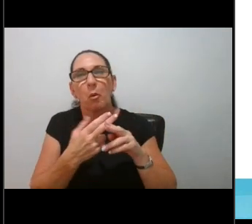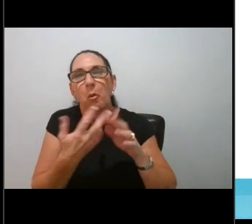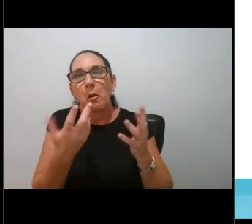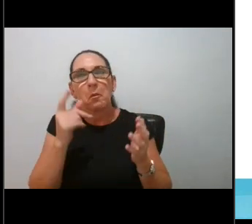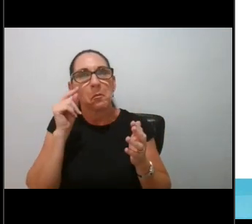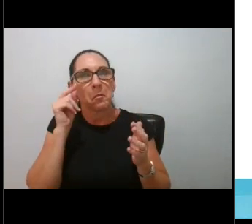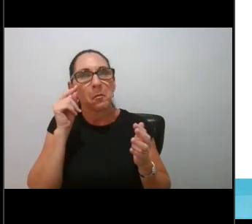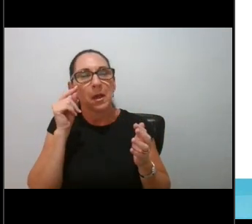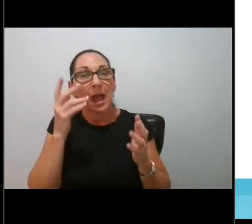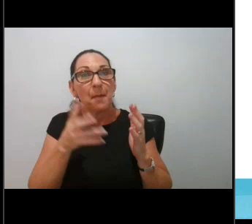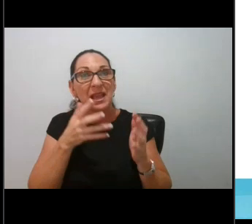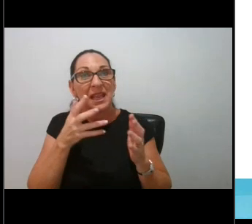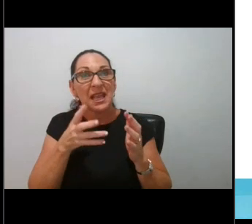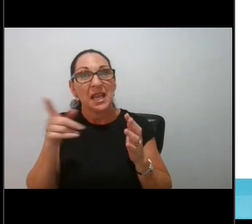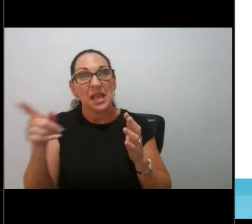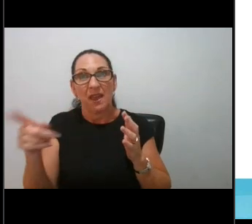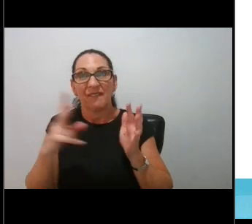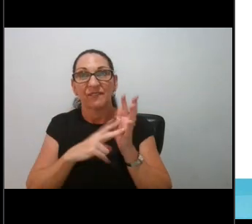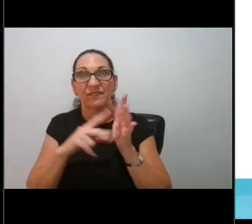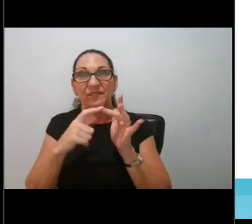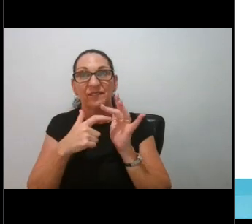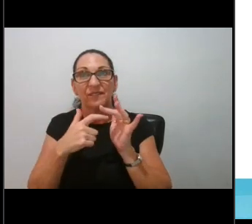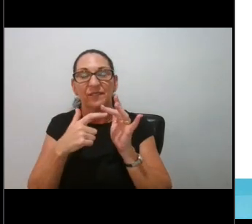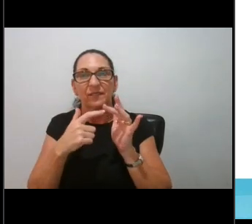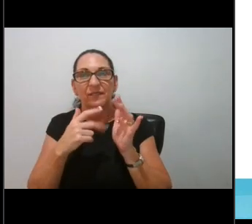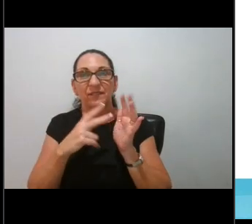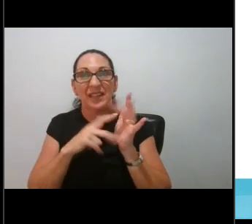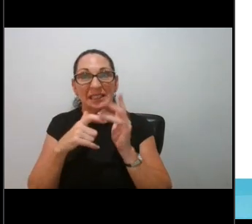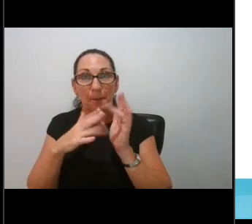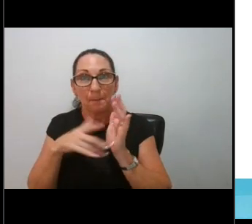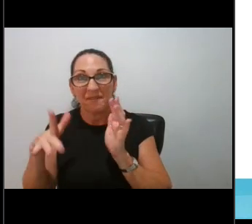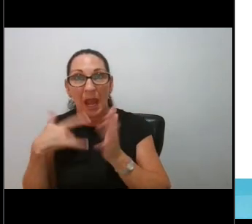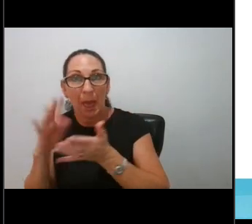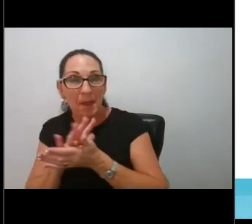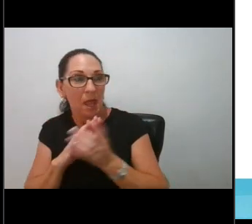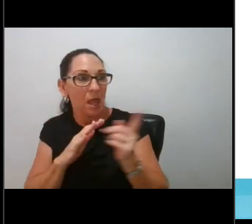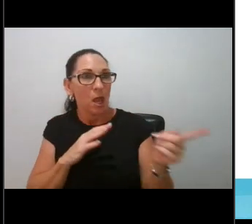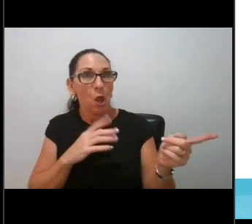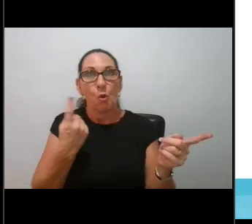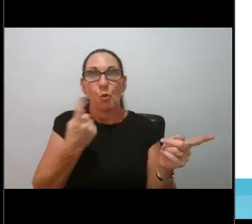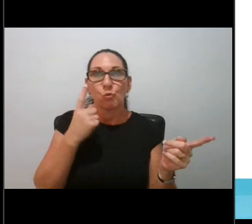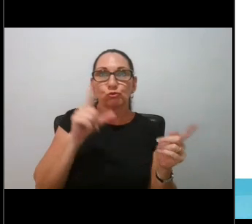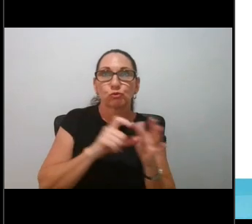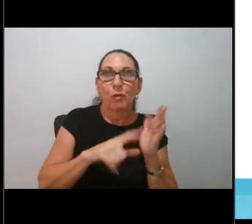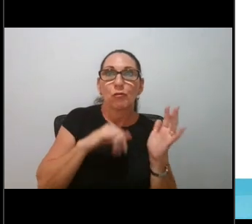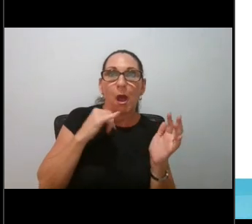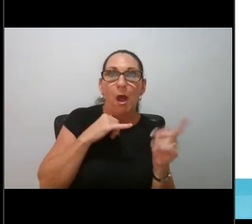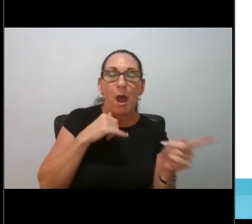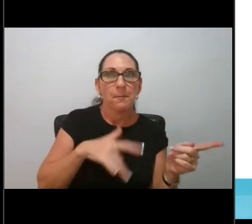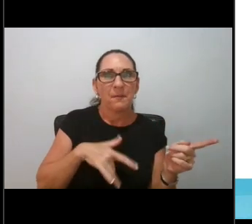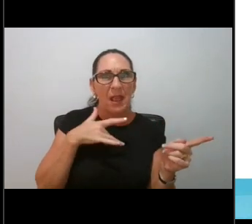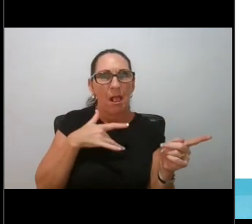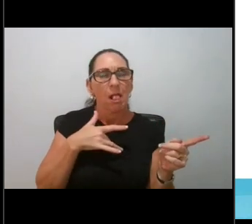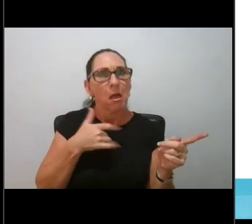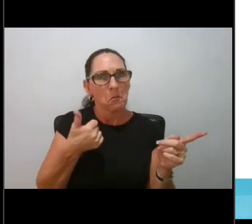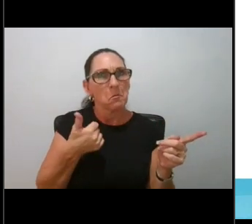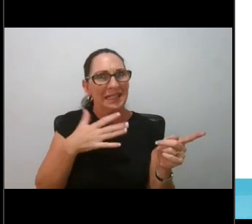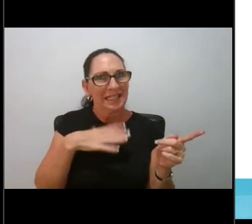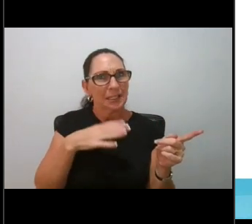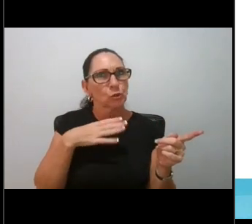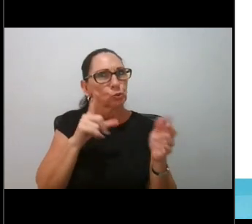be able to fulfill whatever commitment that they've made, and any other details that might either